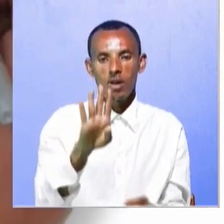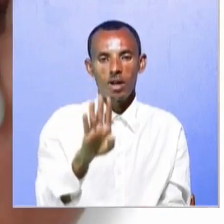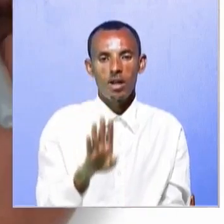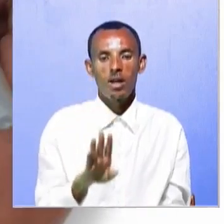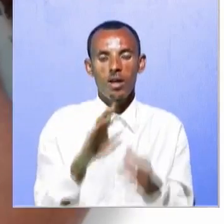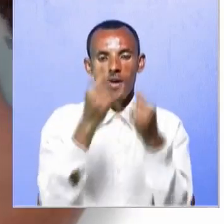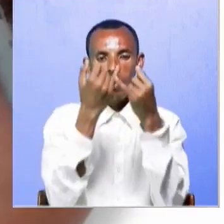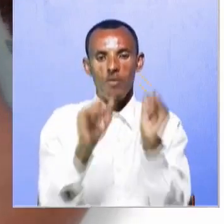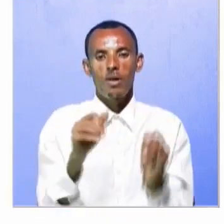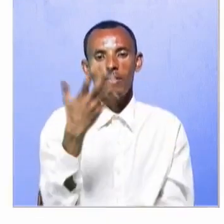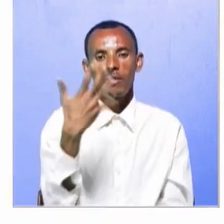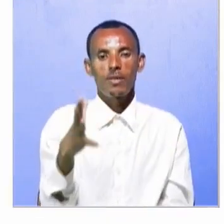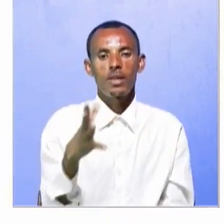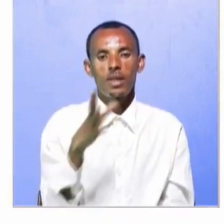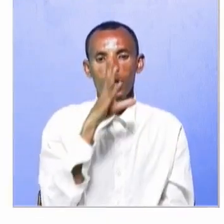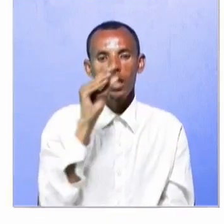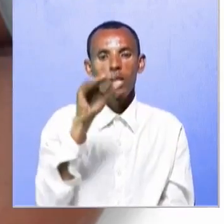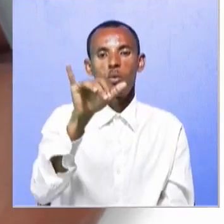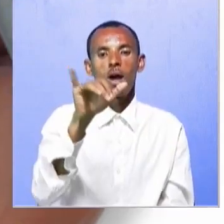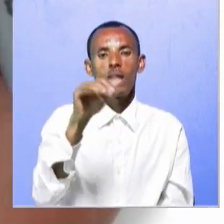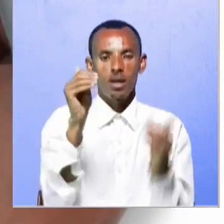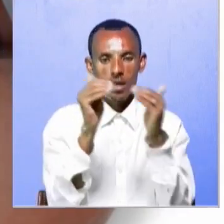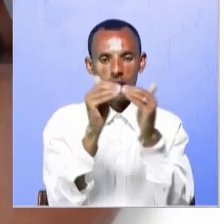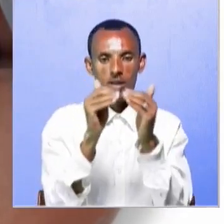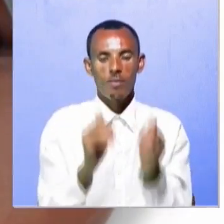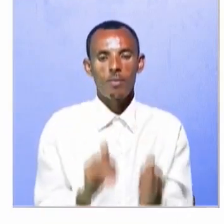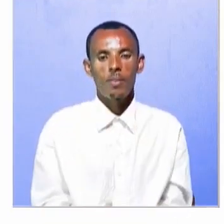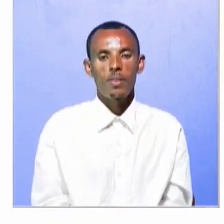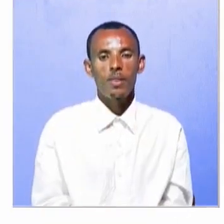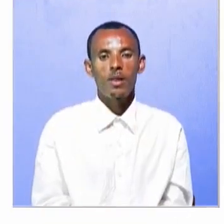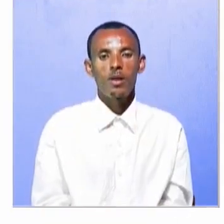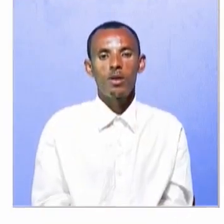over 15, and y is